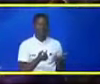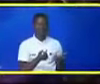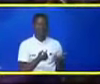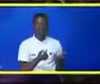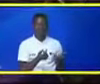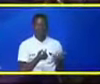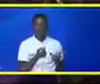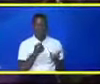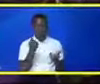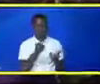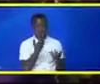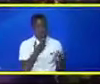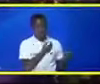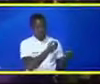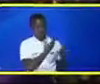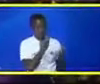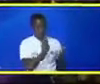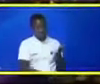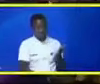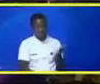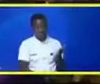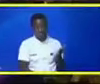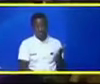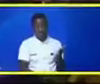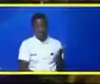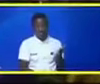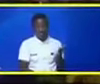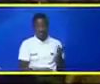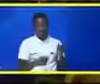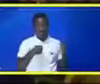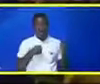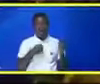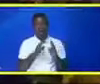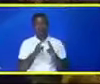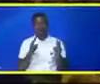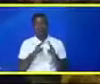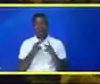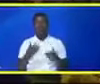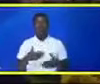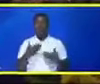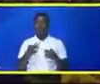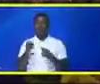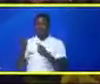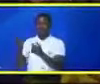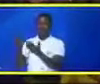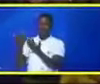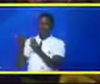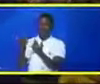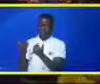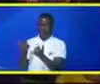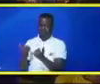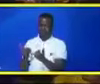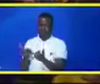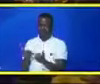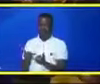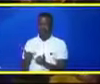The only thing you will tell me is, I am so glad you came.